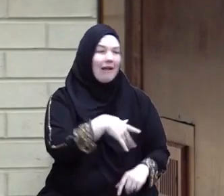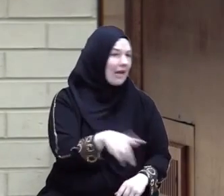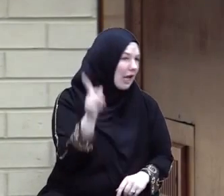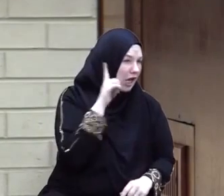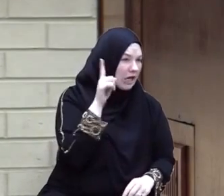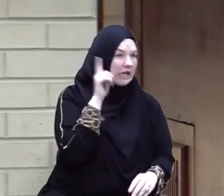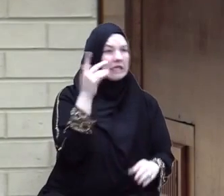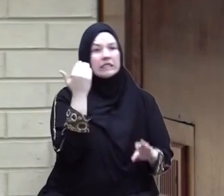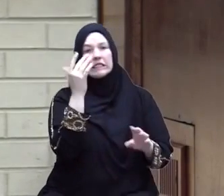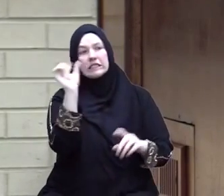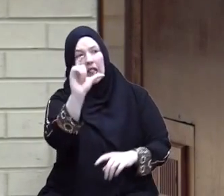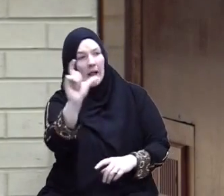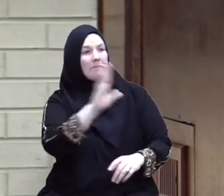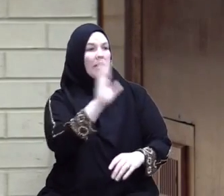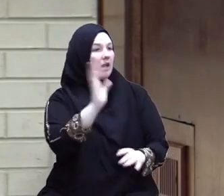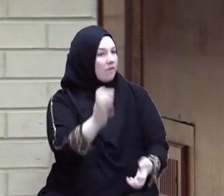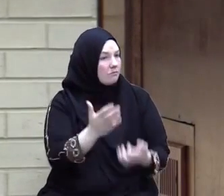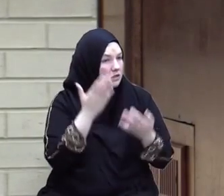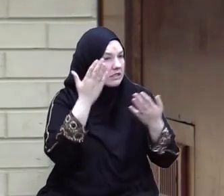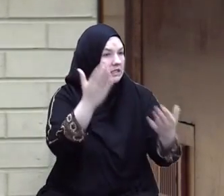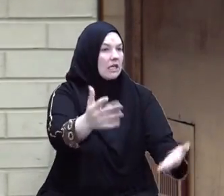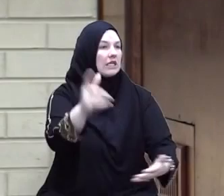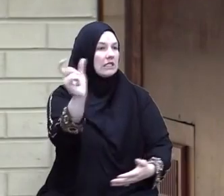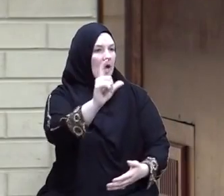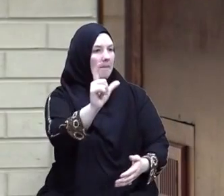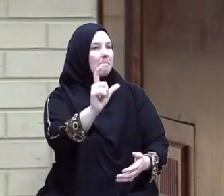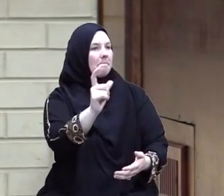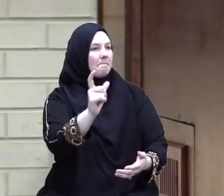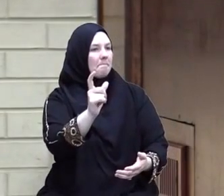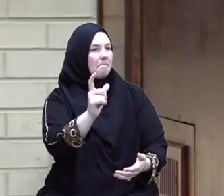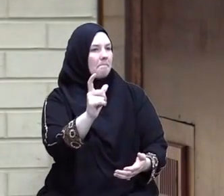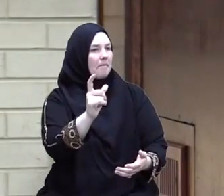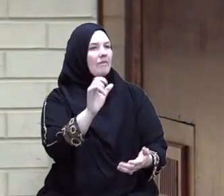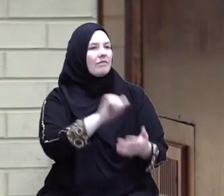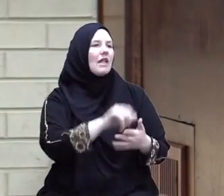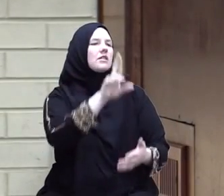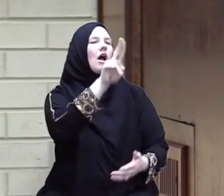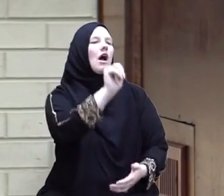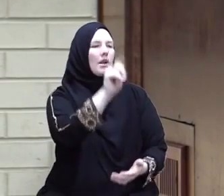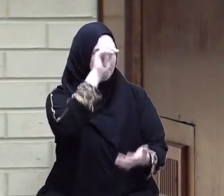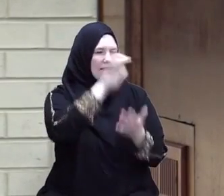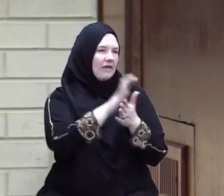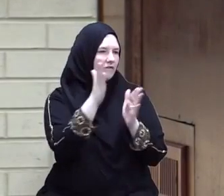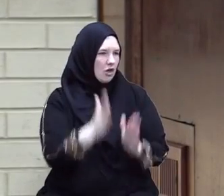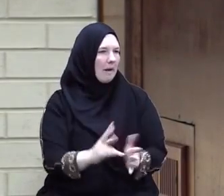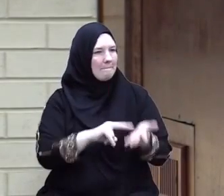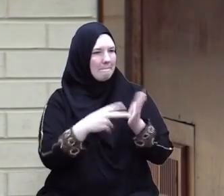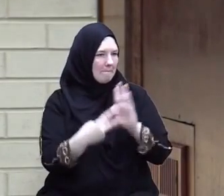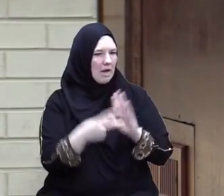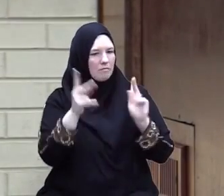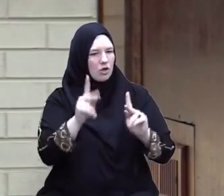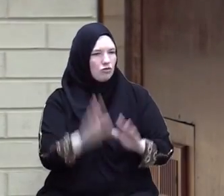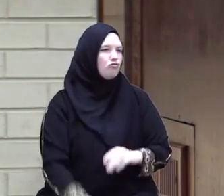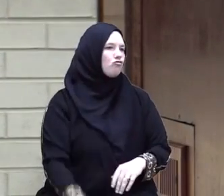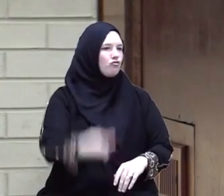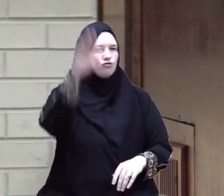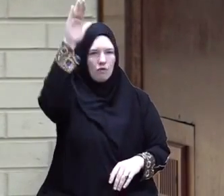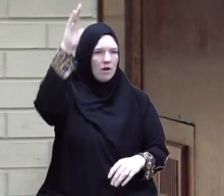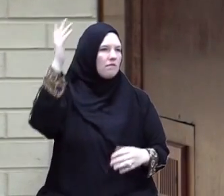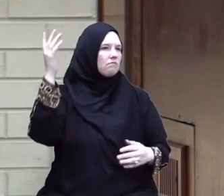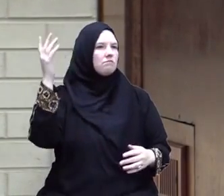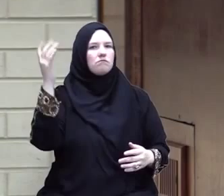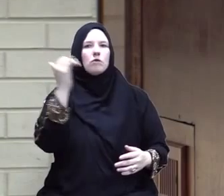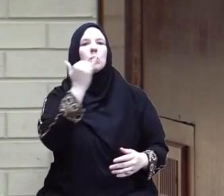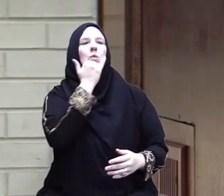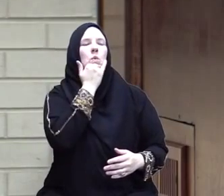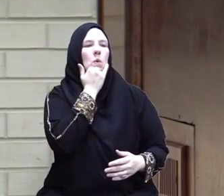has never been presented with Islam as it should be. That's an unbeliever, someone who grew up in disbelief. He grew up